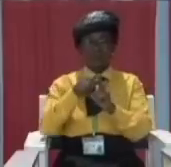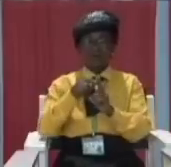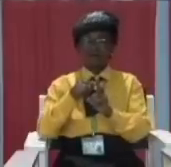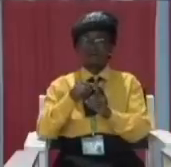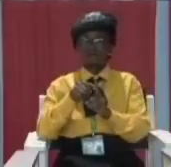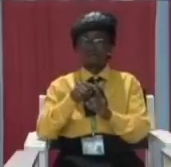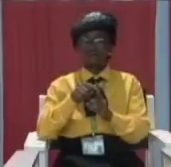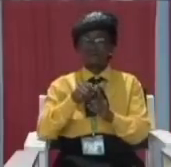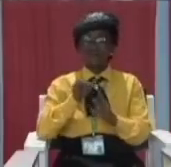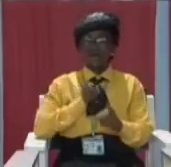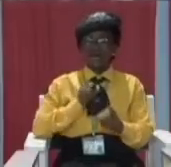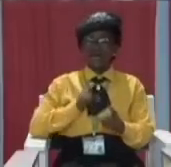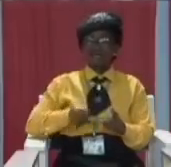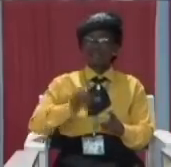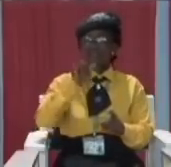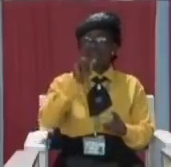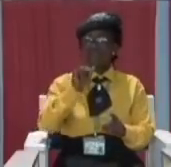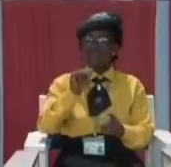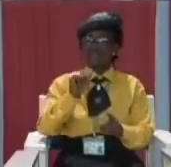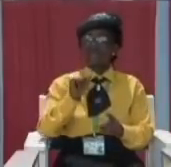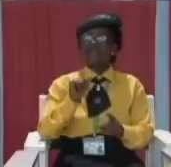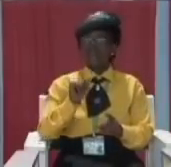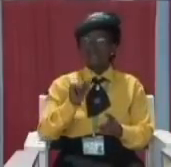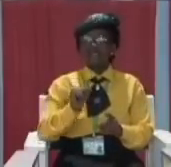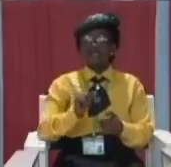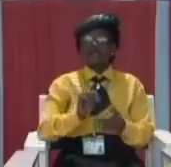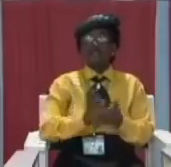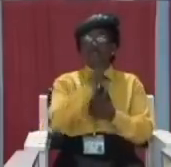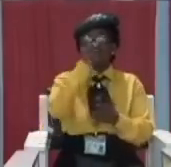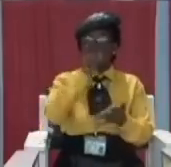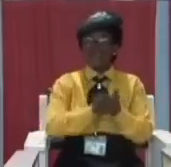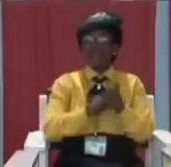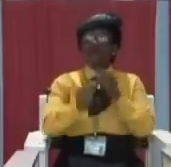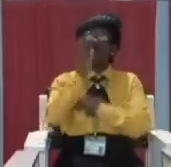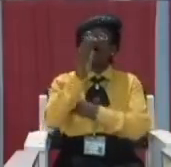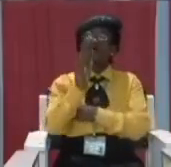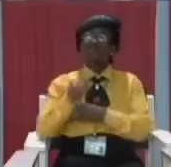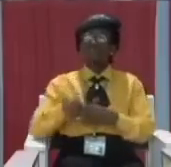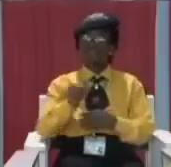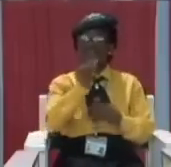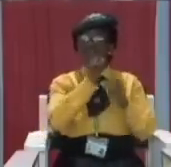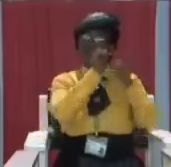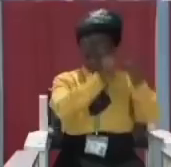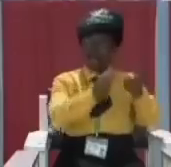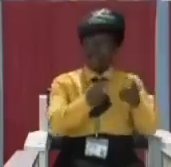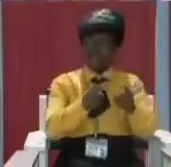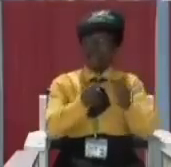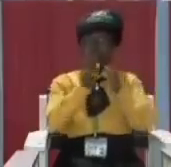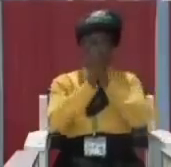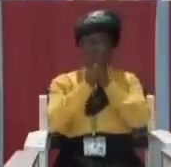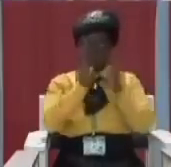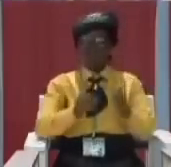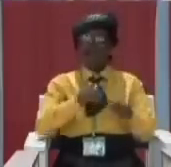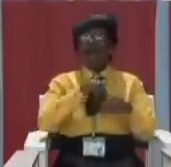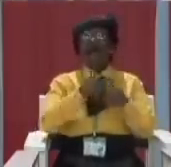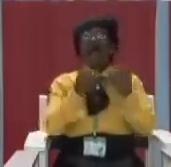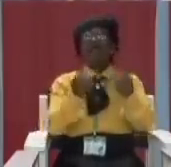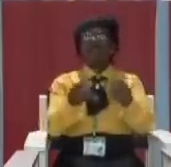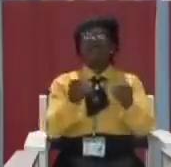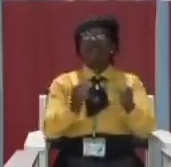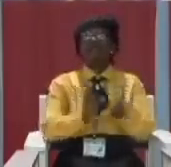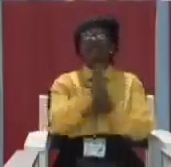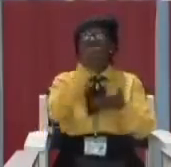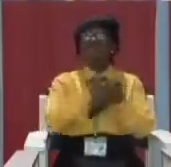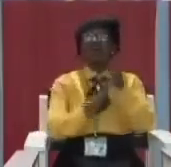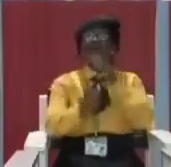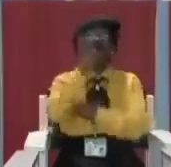I still believe God answers prayers. How many of you believe God will hear our cry? How many of you